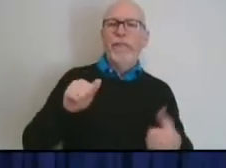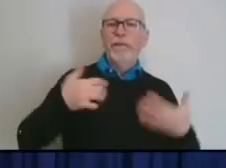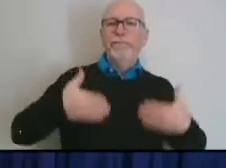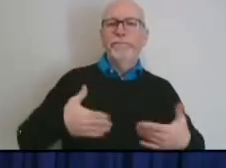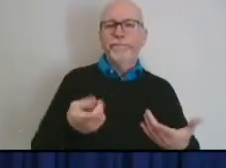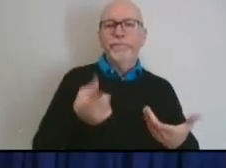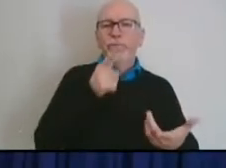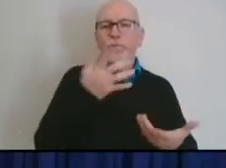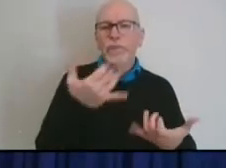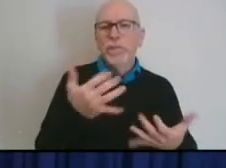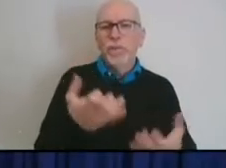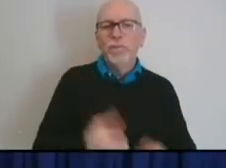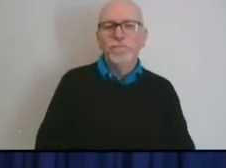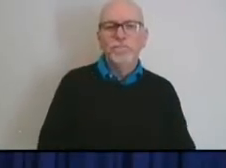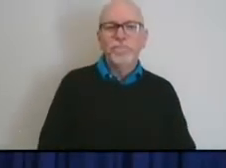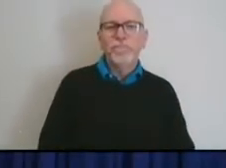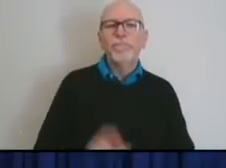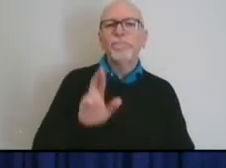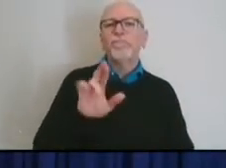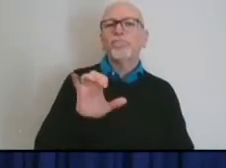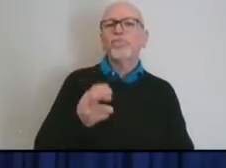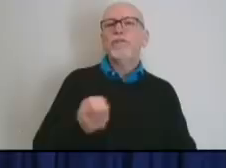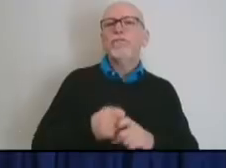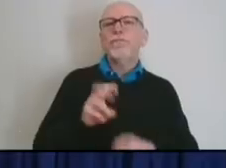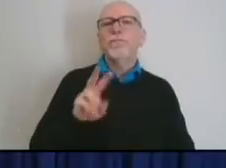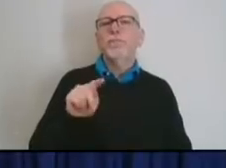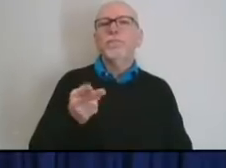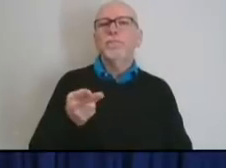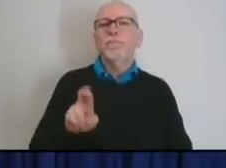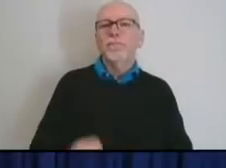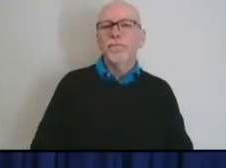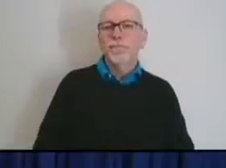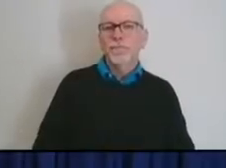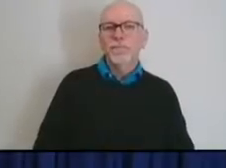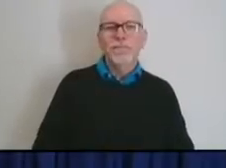Rich with WTHR. Rich, afternoon.